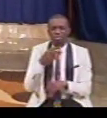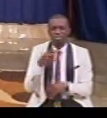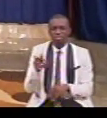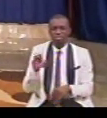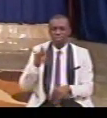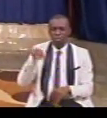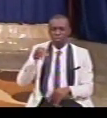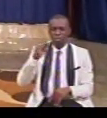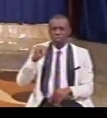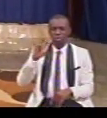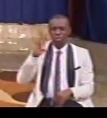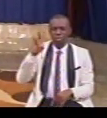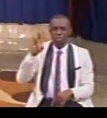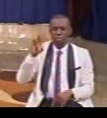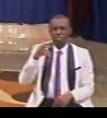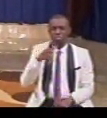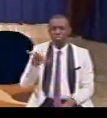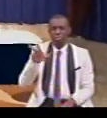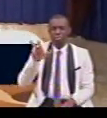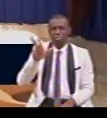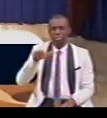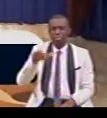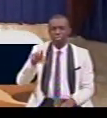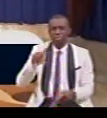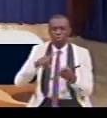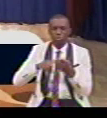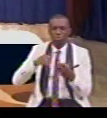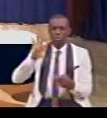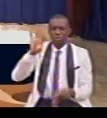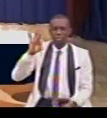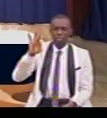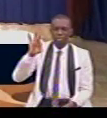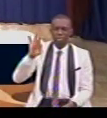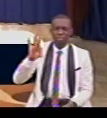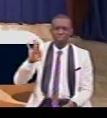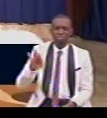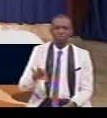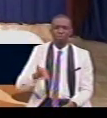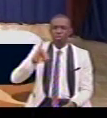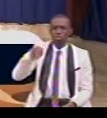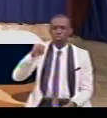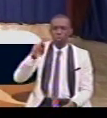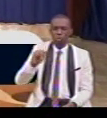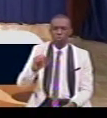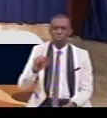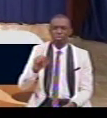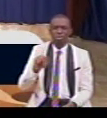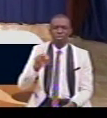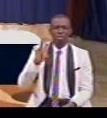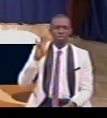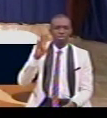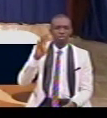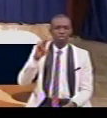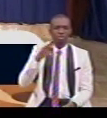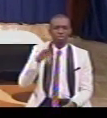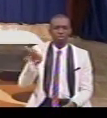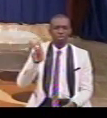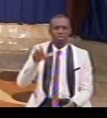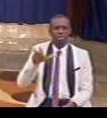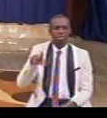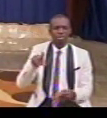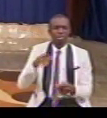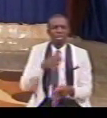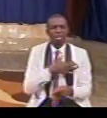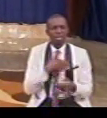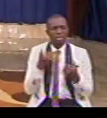all through June 19 John chapter 17 verse 13 and